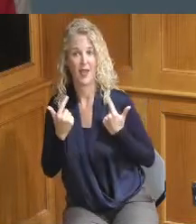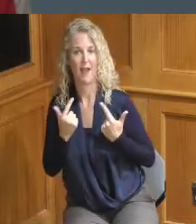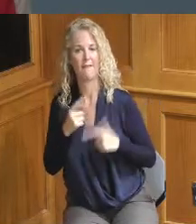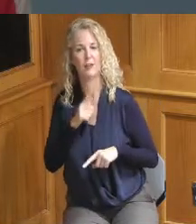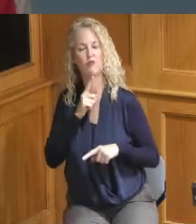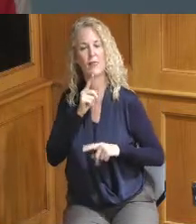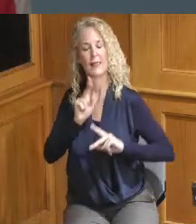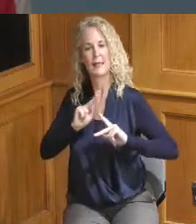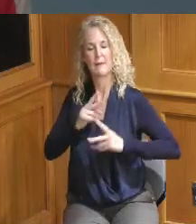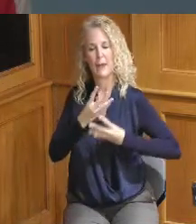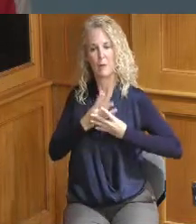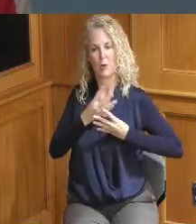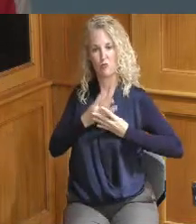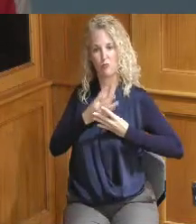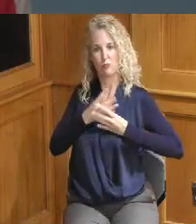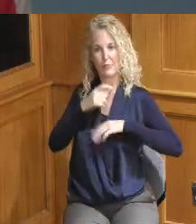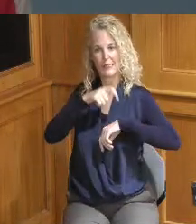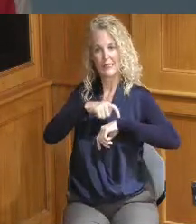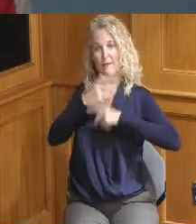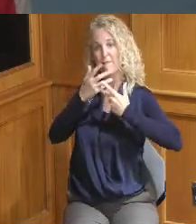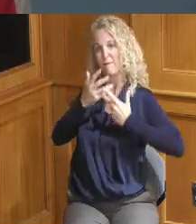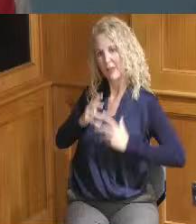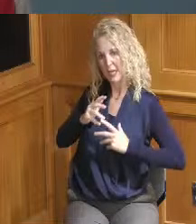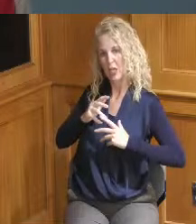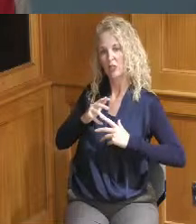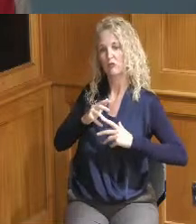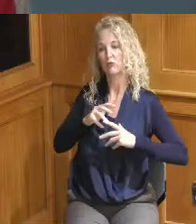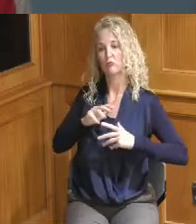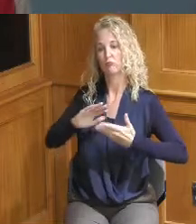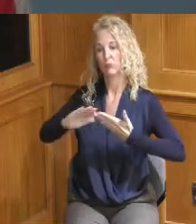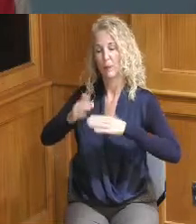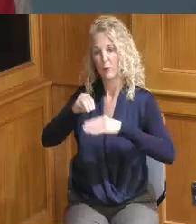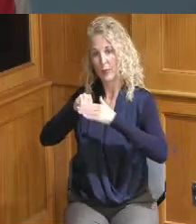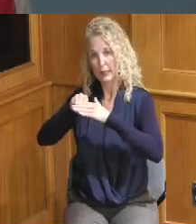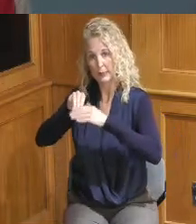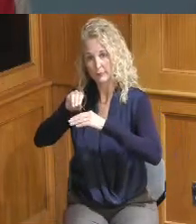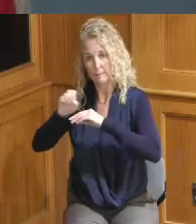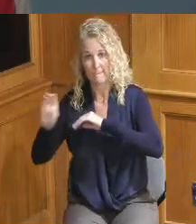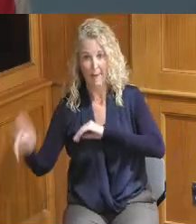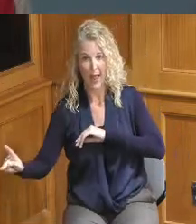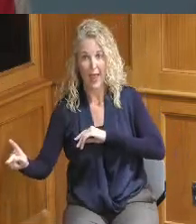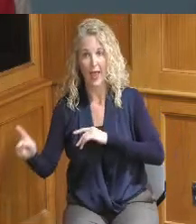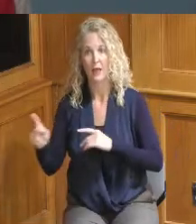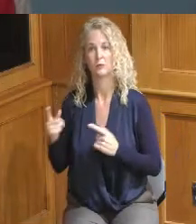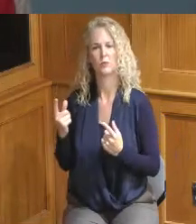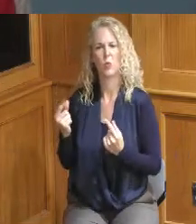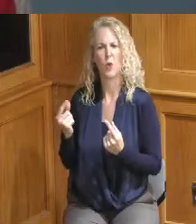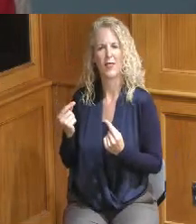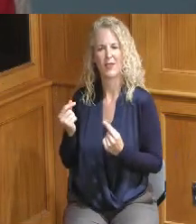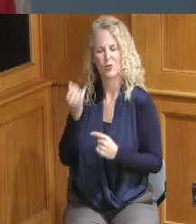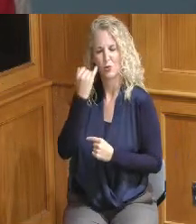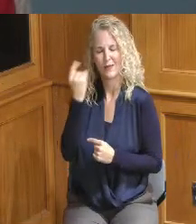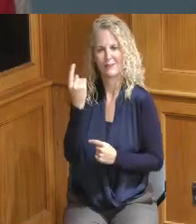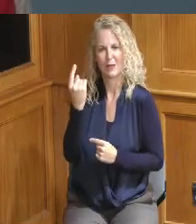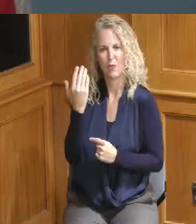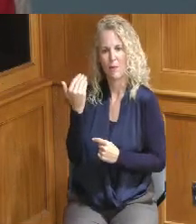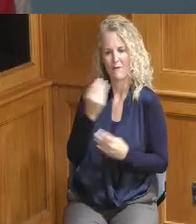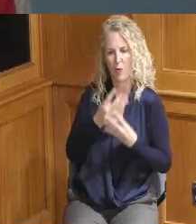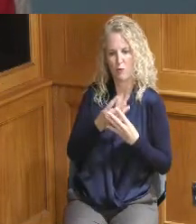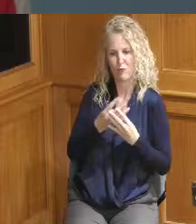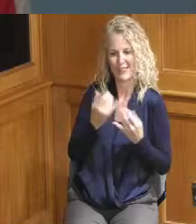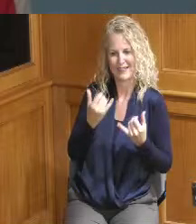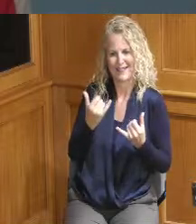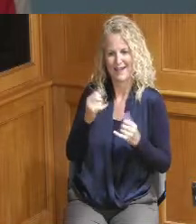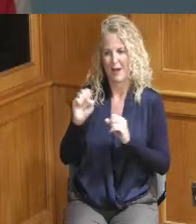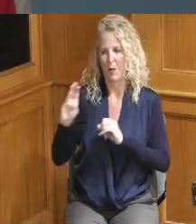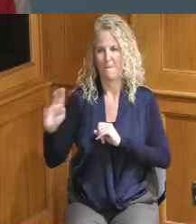conference, really to focus on families and what they experience when their loved ones come back from prison. And I'll